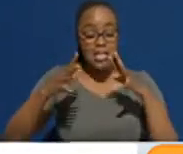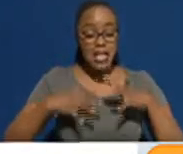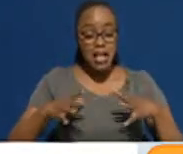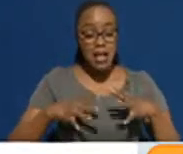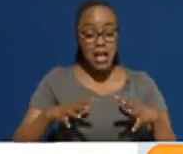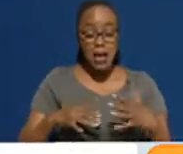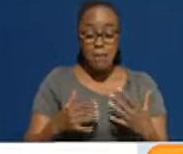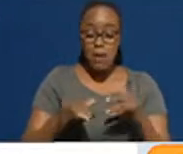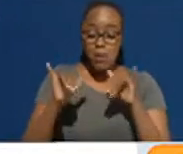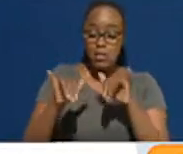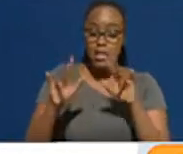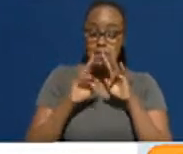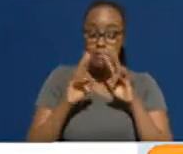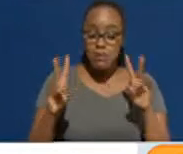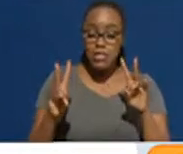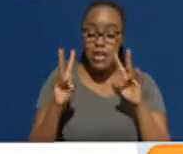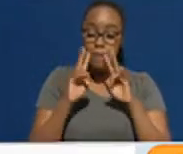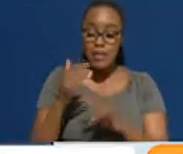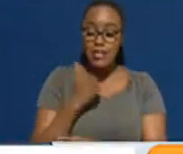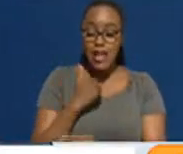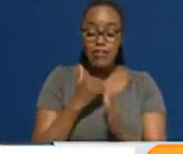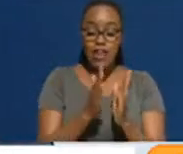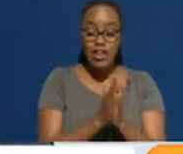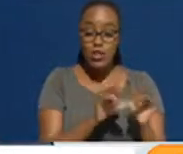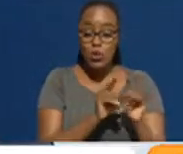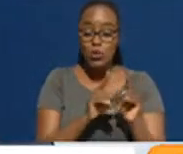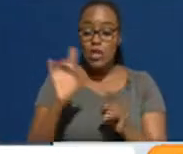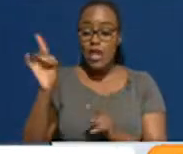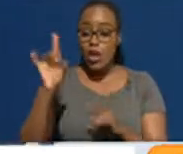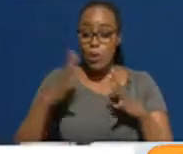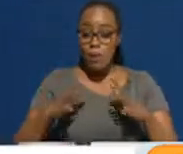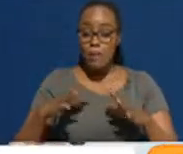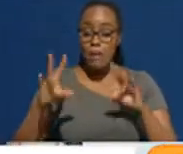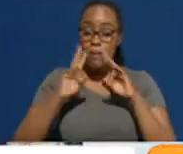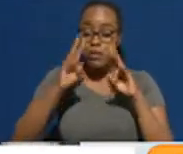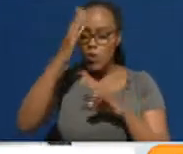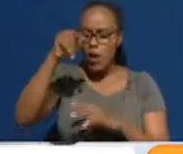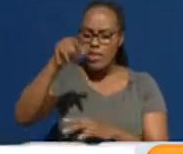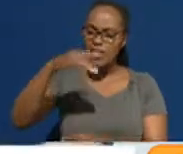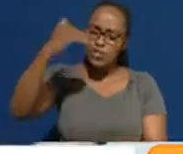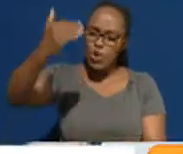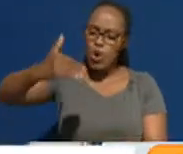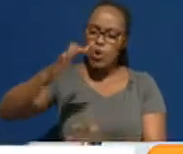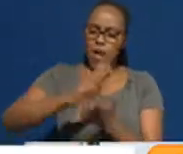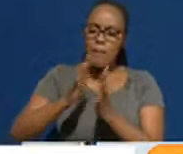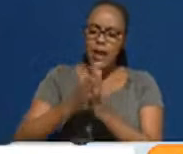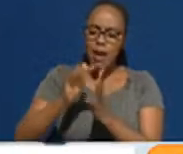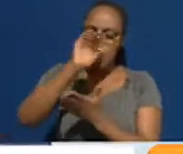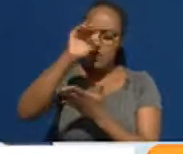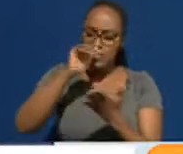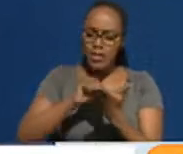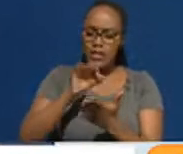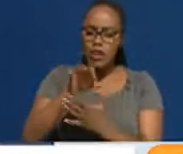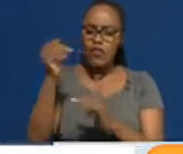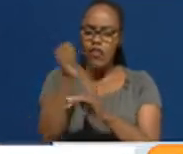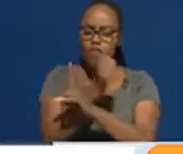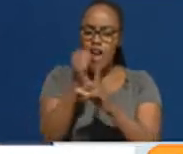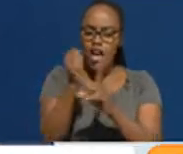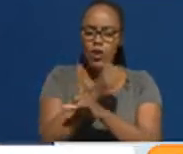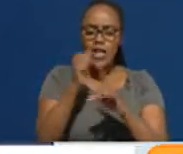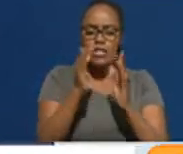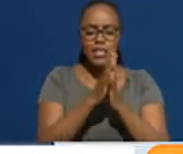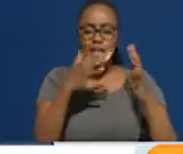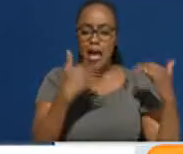remained calm, there's peace, and I thank my people of Nairobi especially, because this always becomes the epicenter of a lot of the